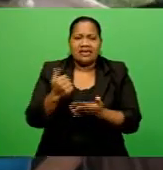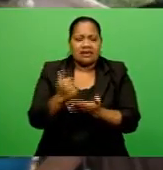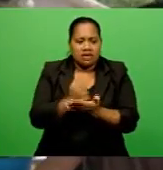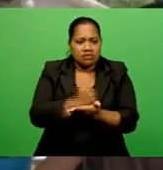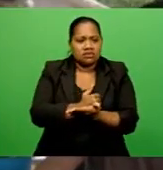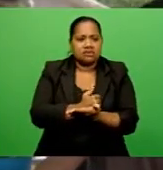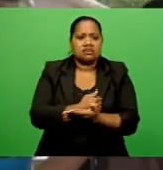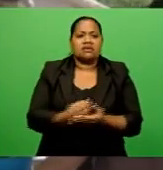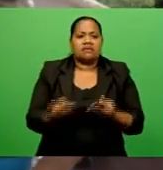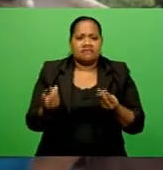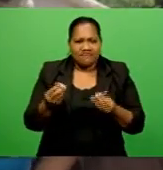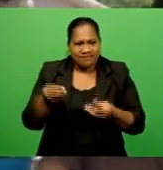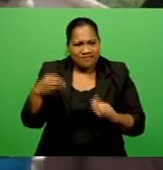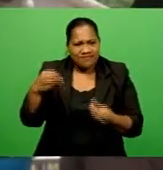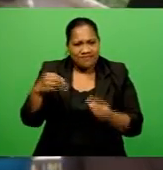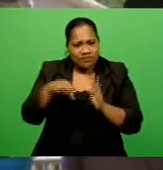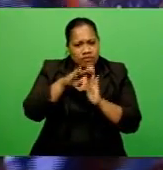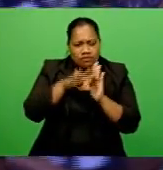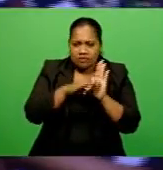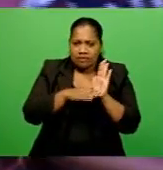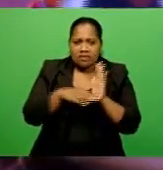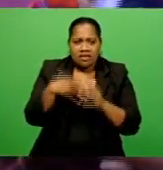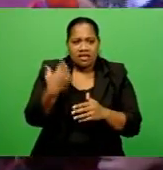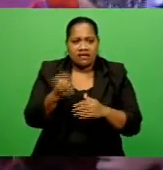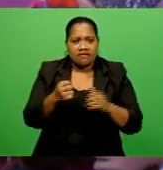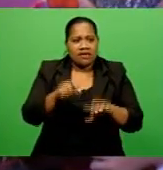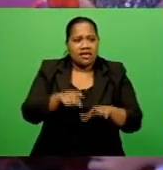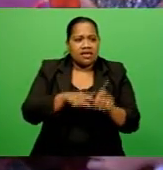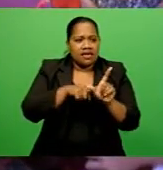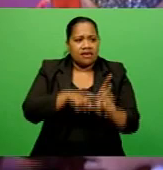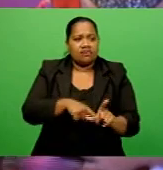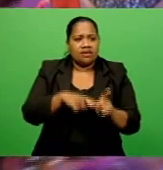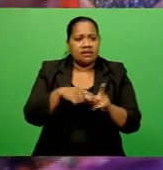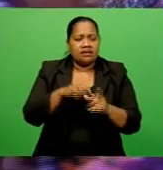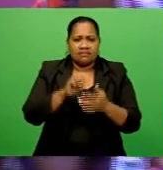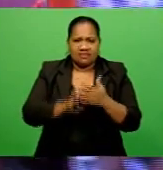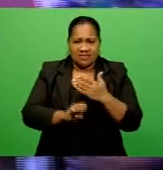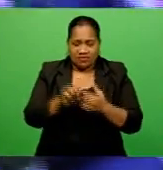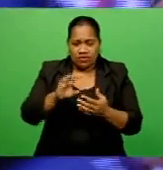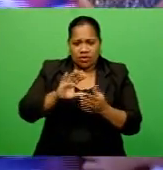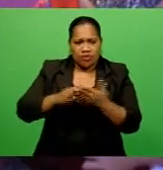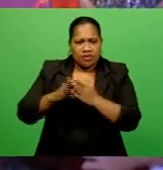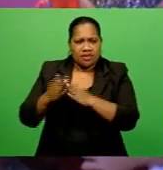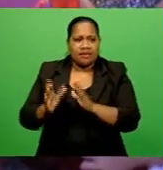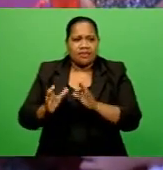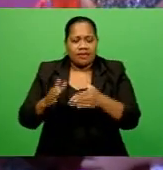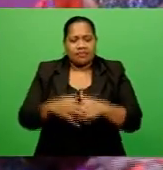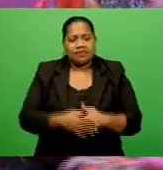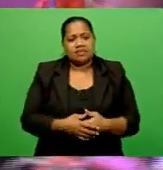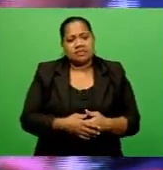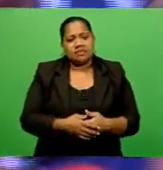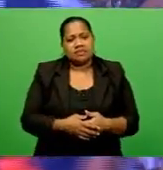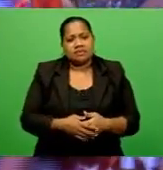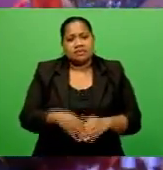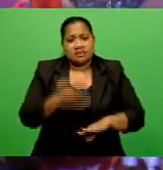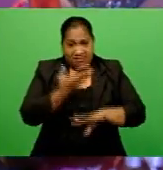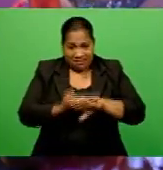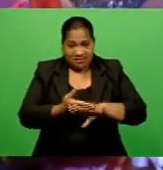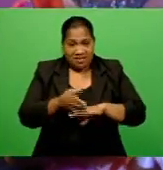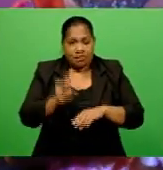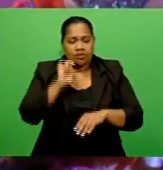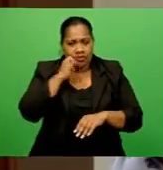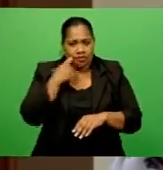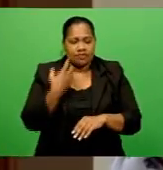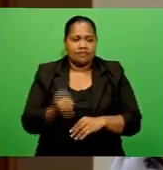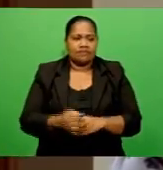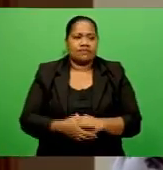funds wisely, and hold annual elections of committee members. The old run-of-the-mill festivals also need a shake-up. We were